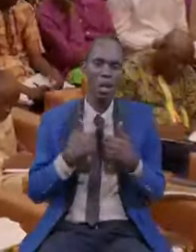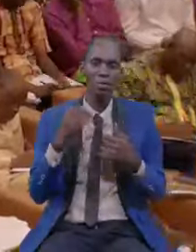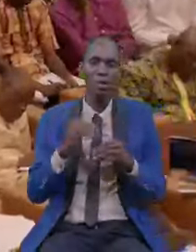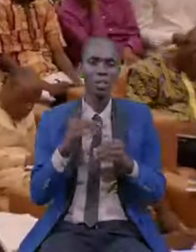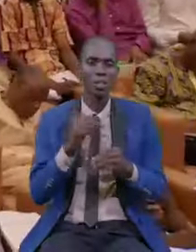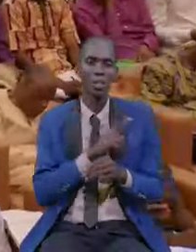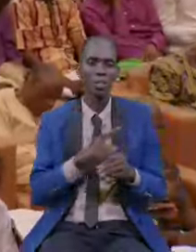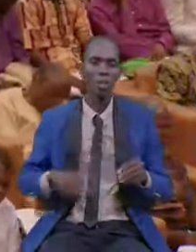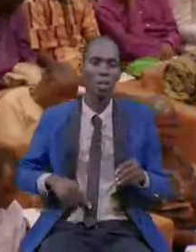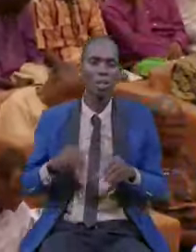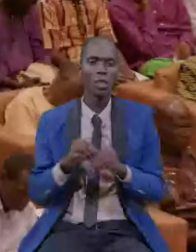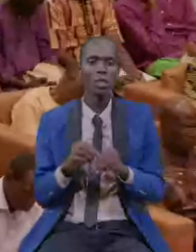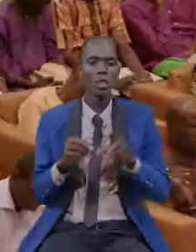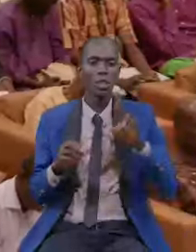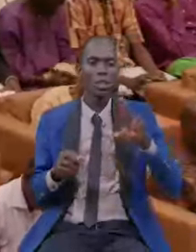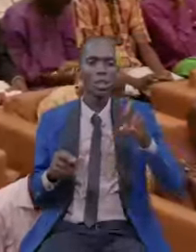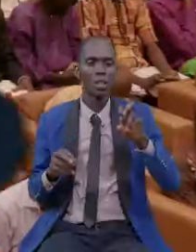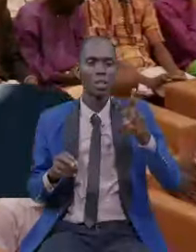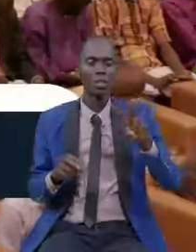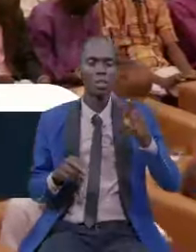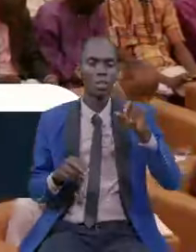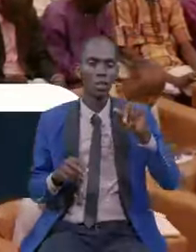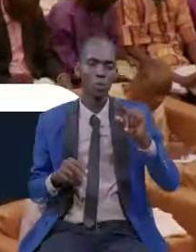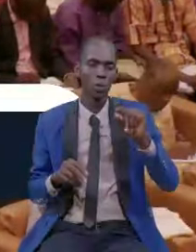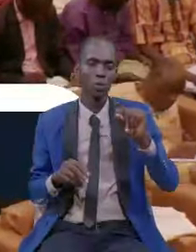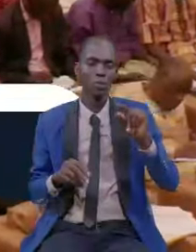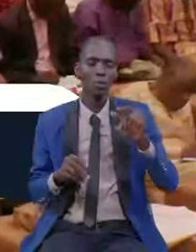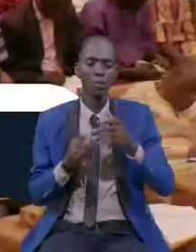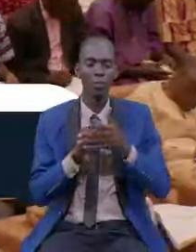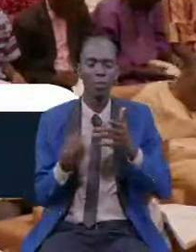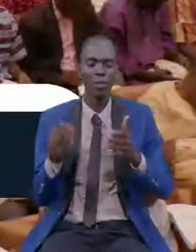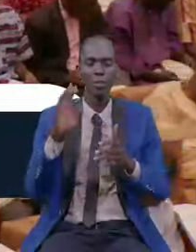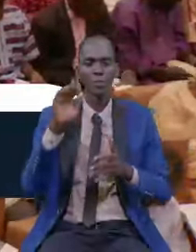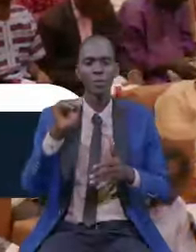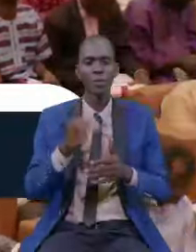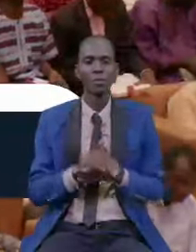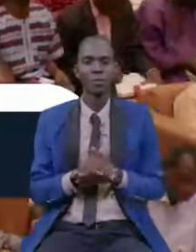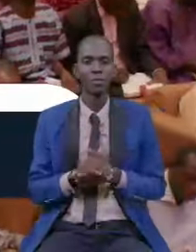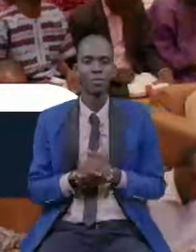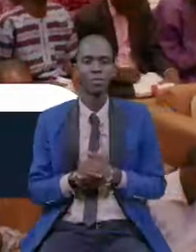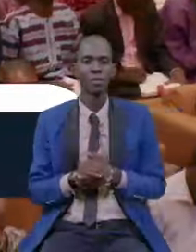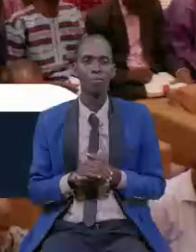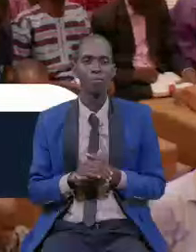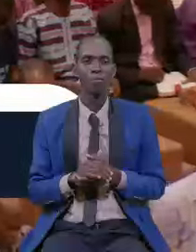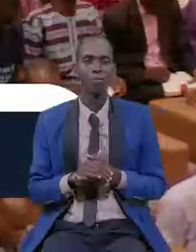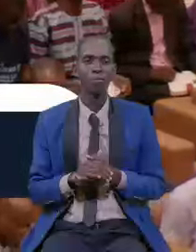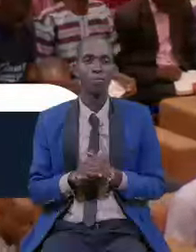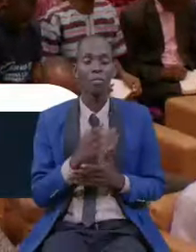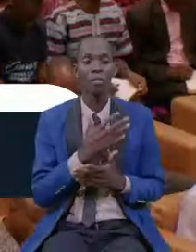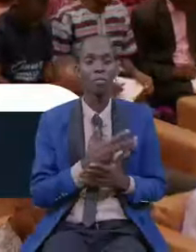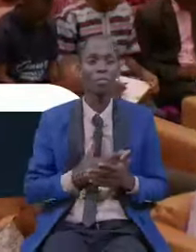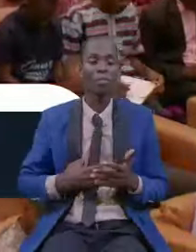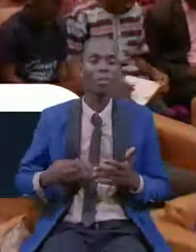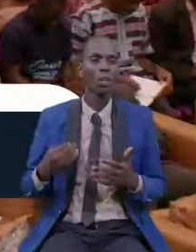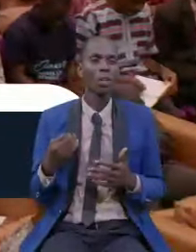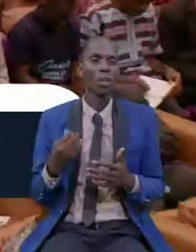verse 15. Revelation chapter 20. Reading from verse 15. And